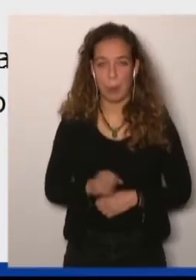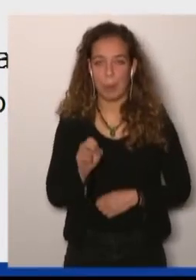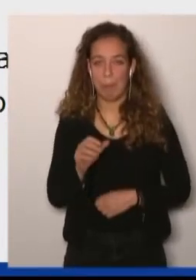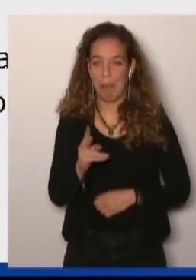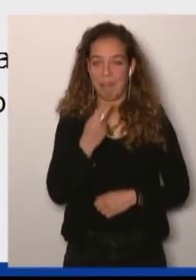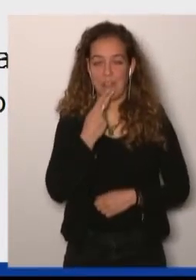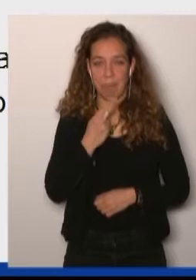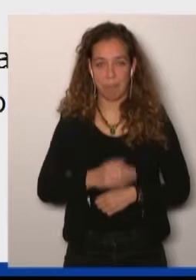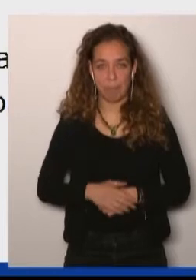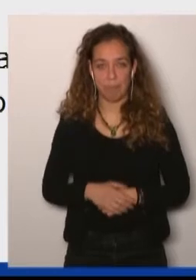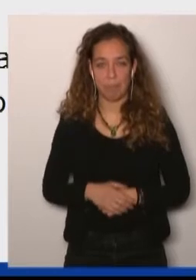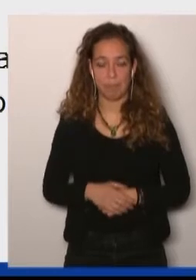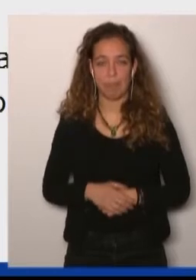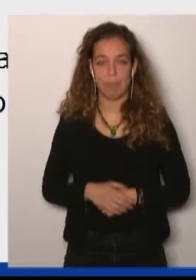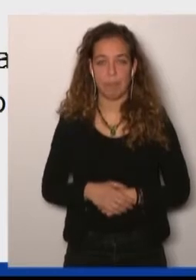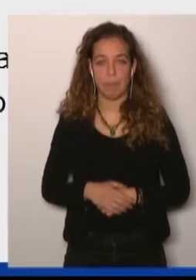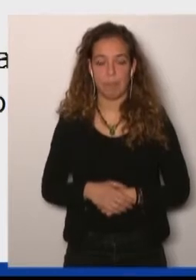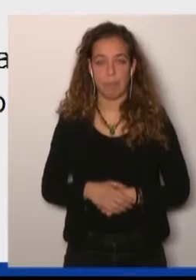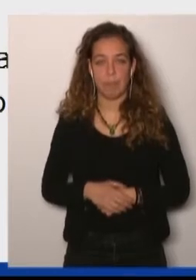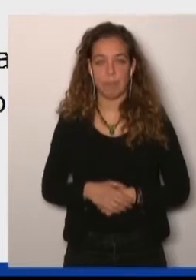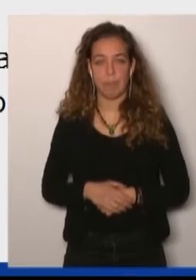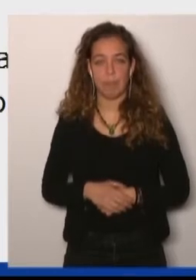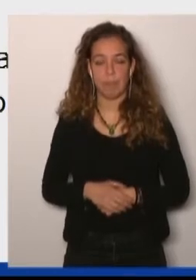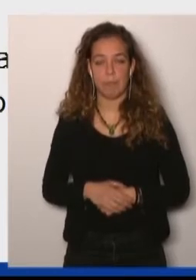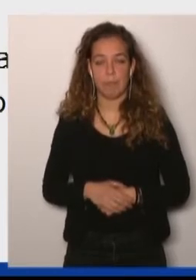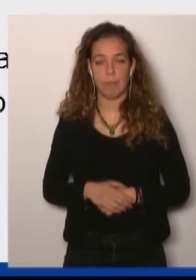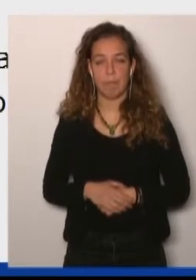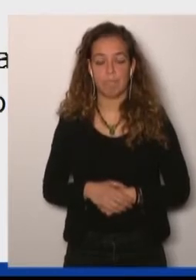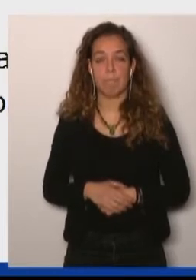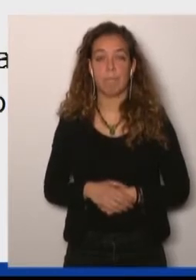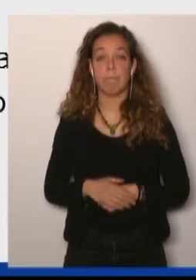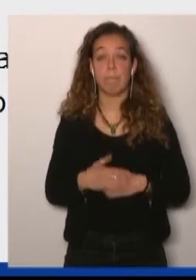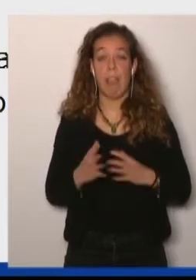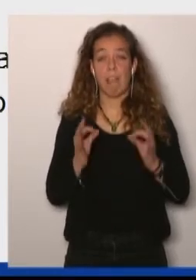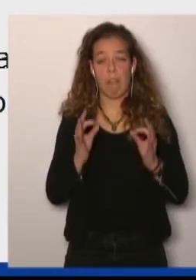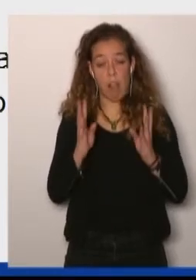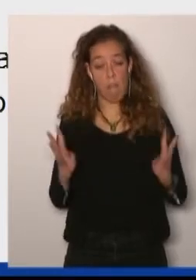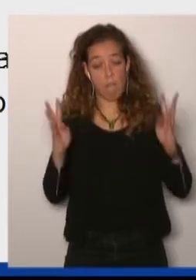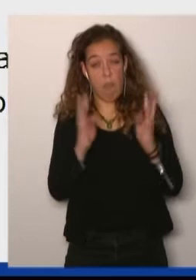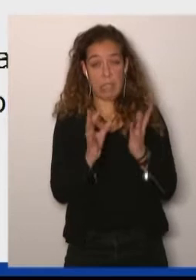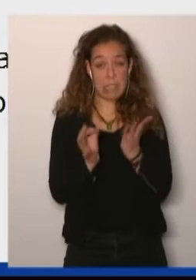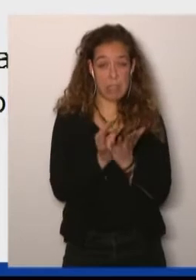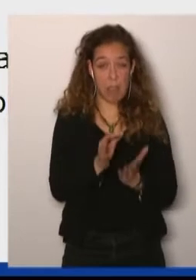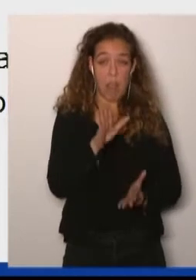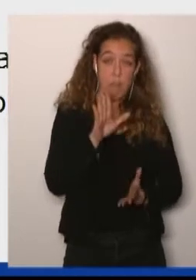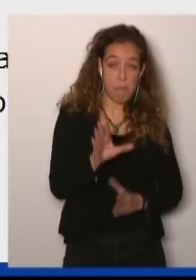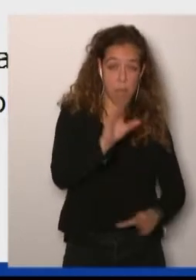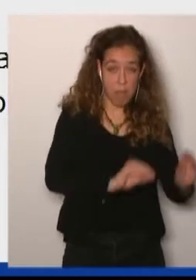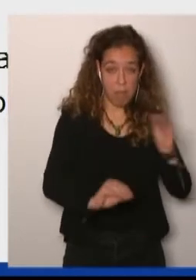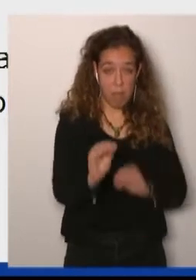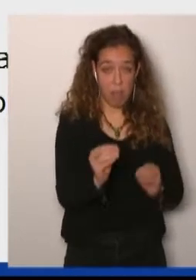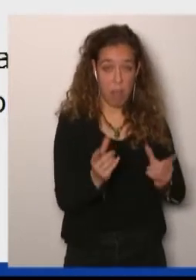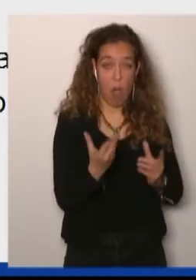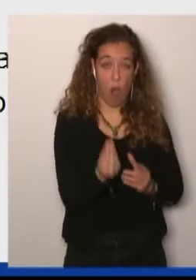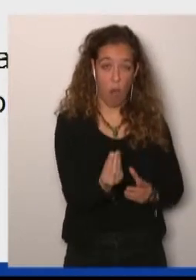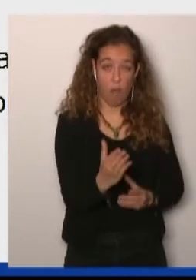great. So pediatric oncology strategy forums have really become an important backbone of successful multi-stakeholder engagement in